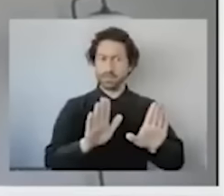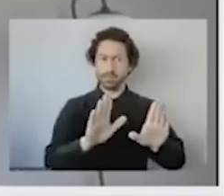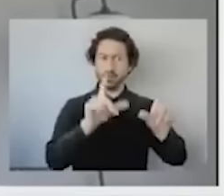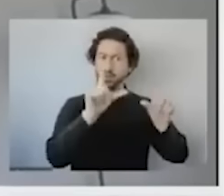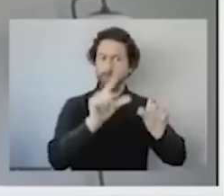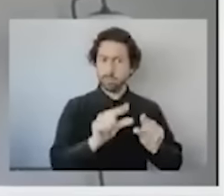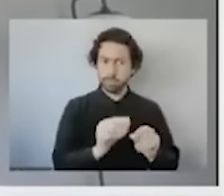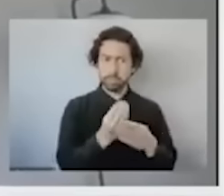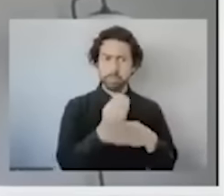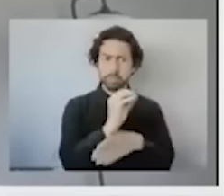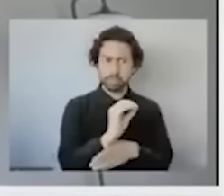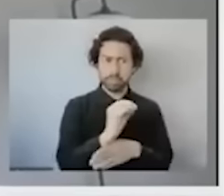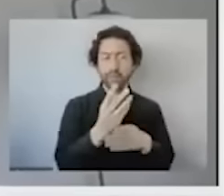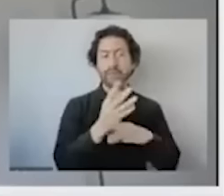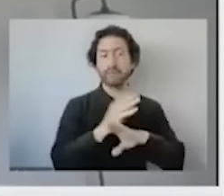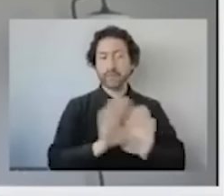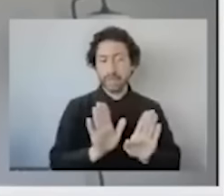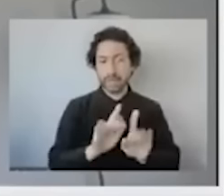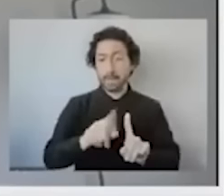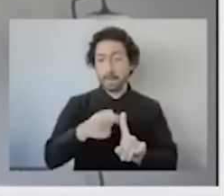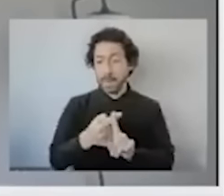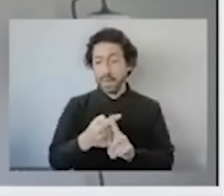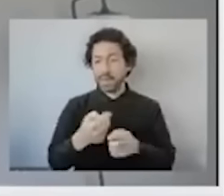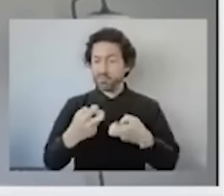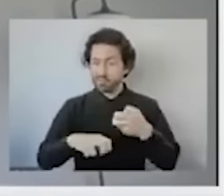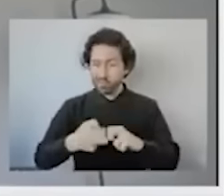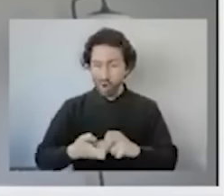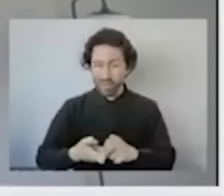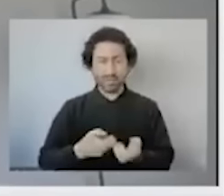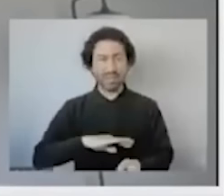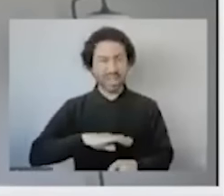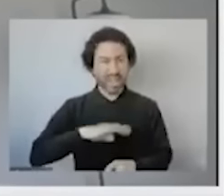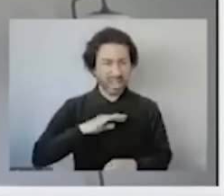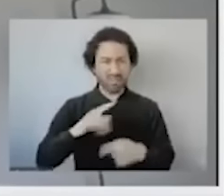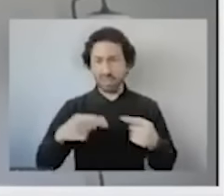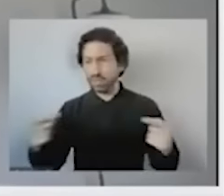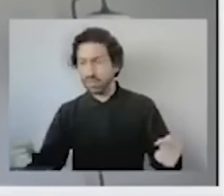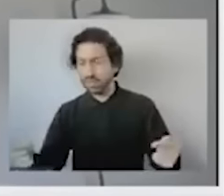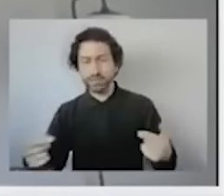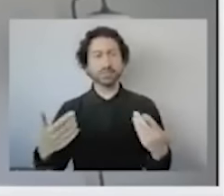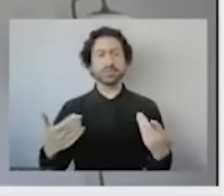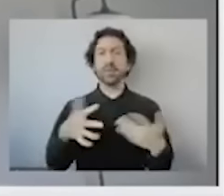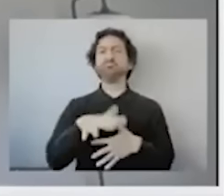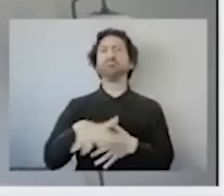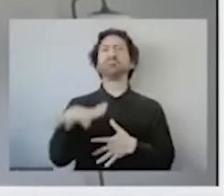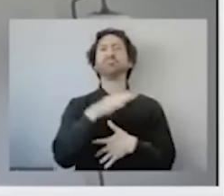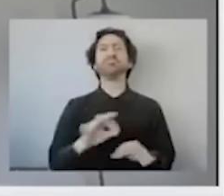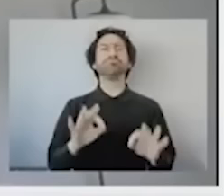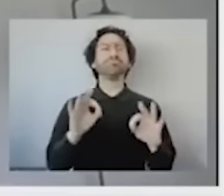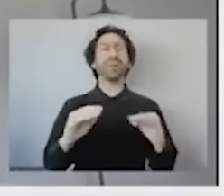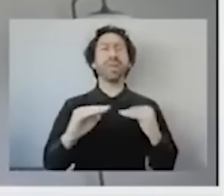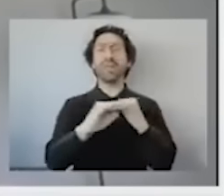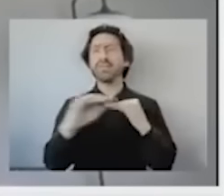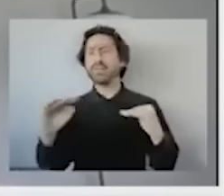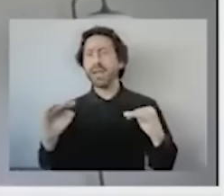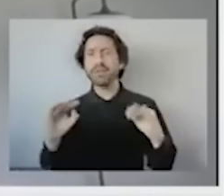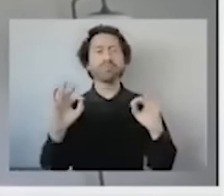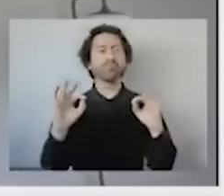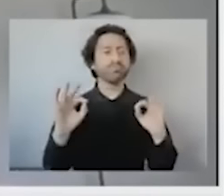environment that is more stable and secure seem particularly challenging. Recent data suggests that